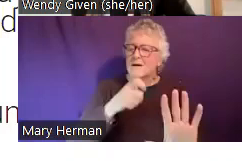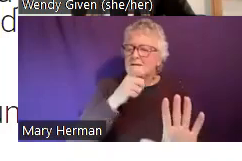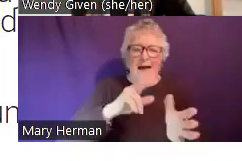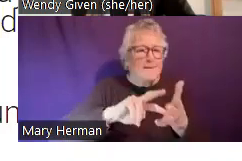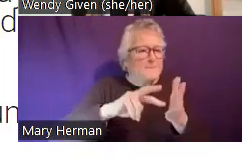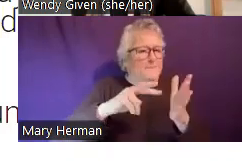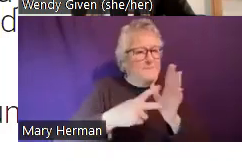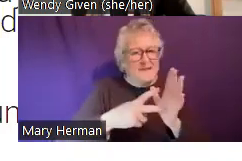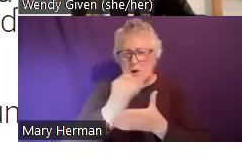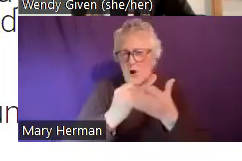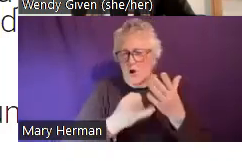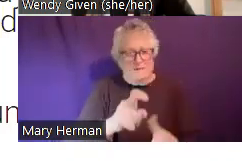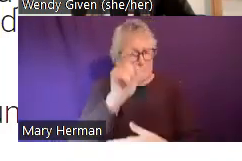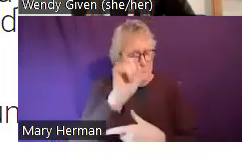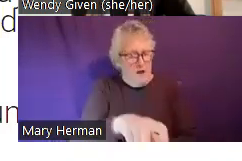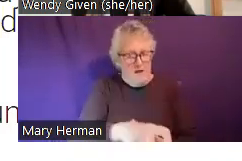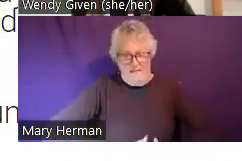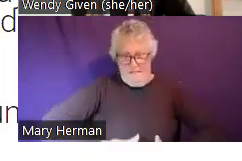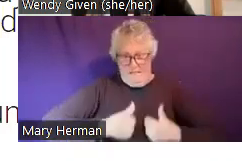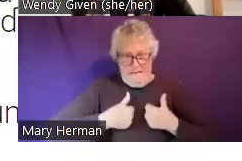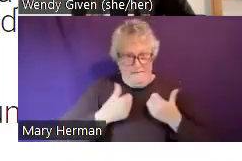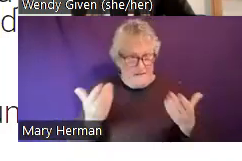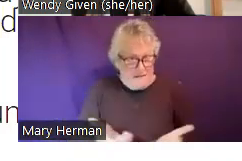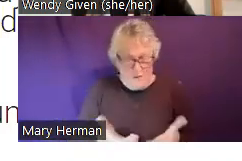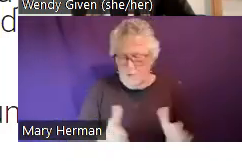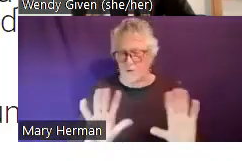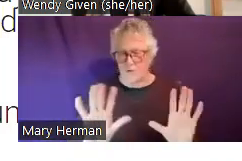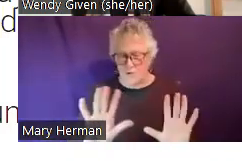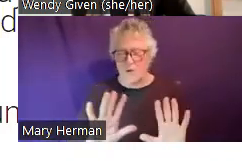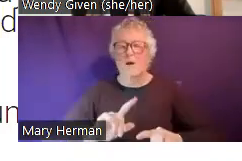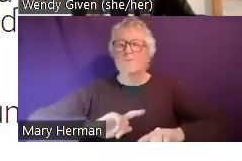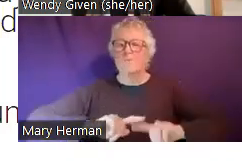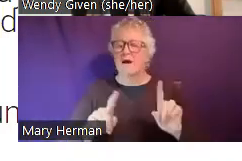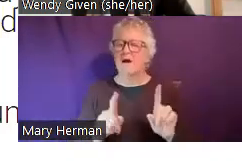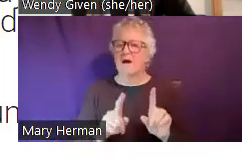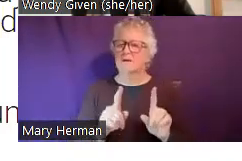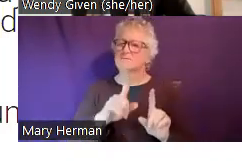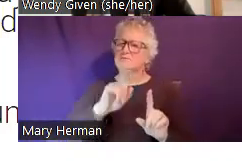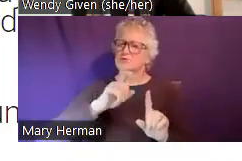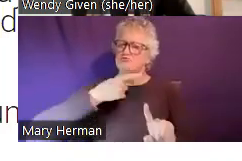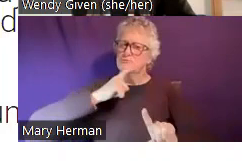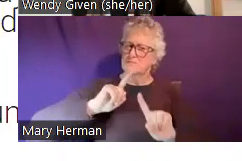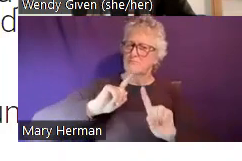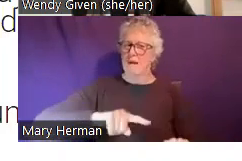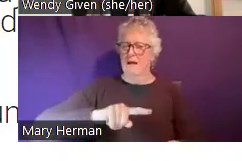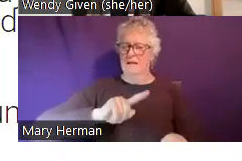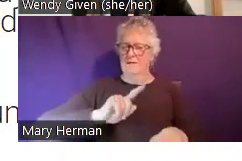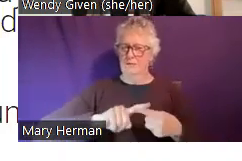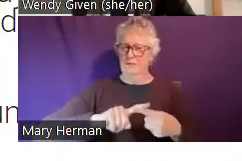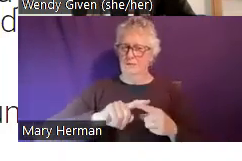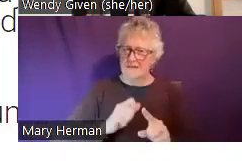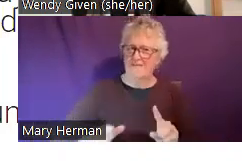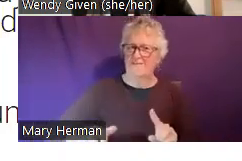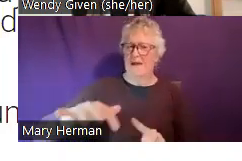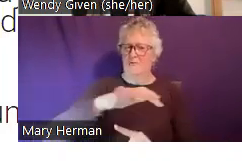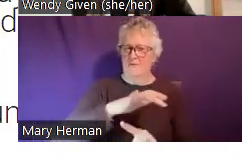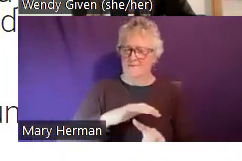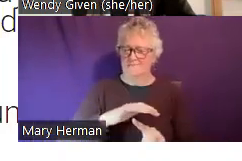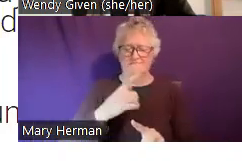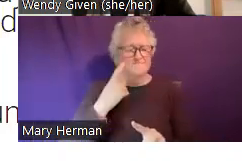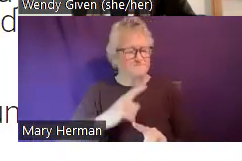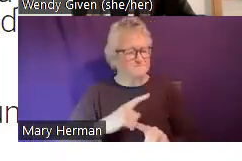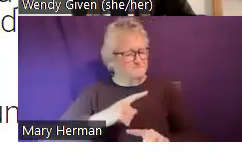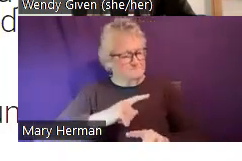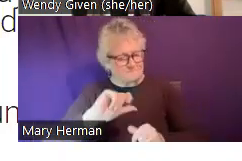that. And the work should respond to the airport's environment in consideration of design architectural